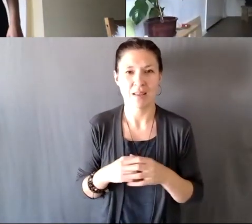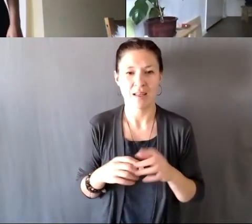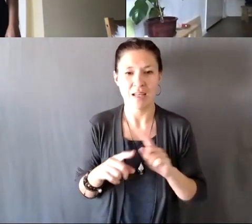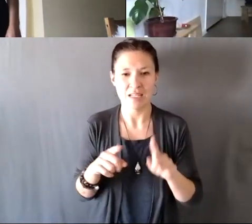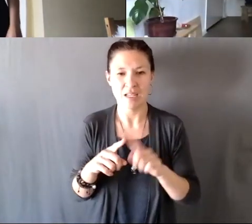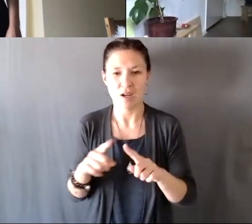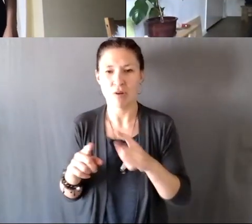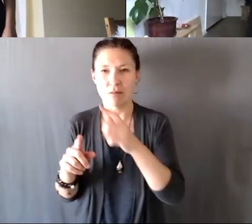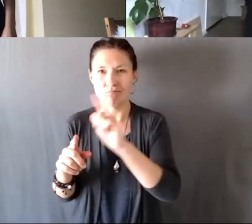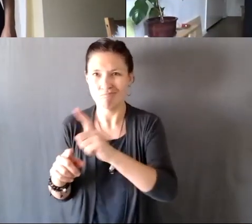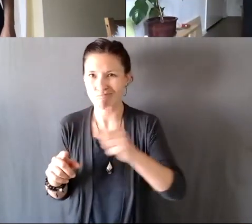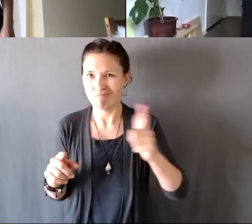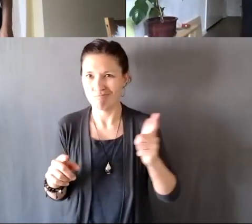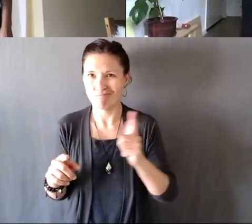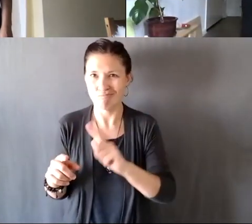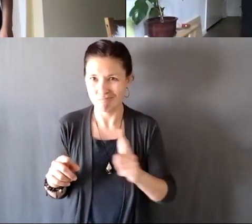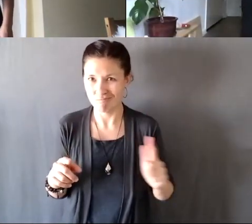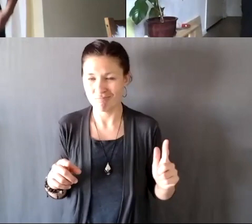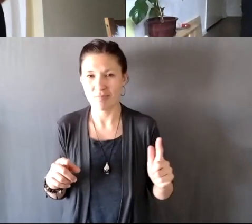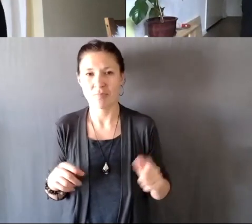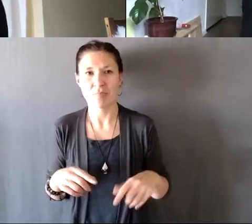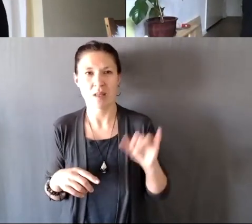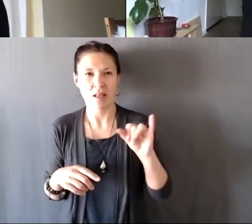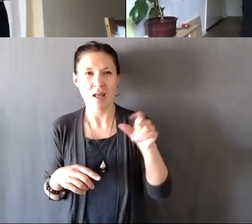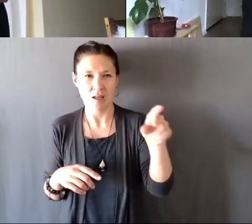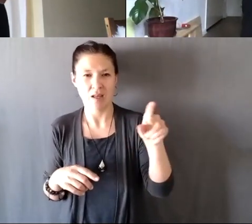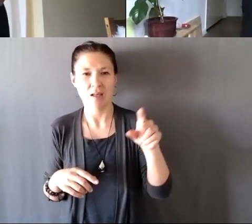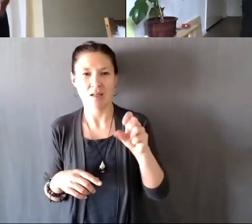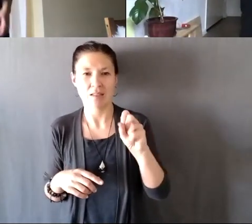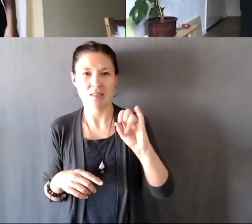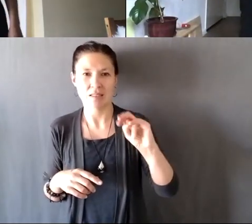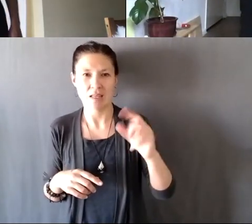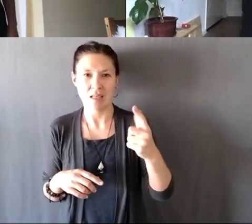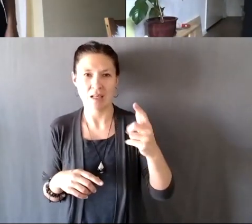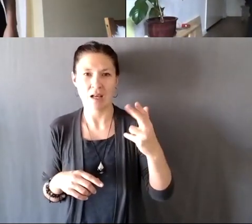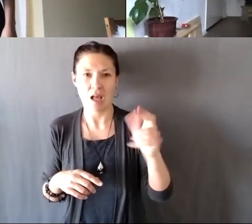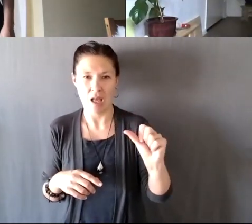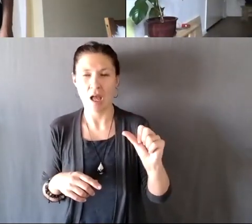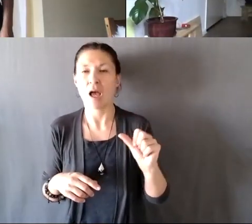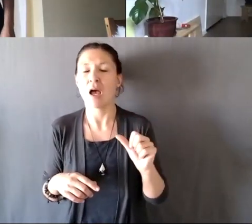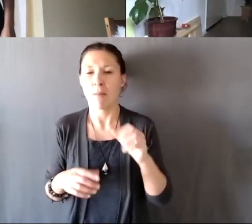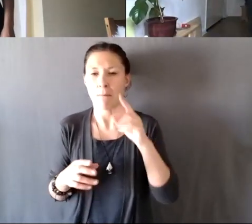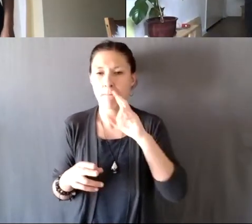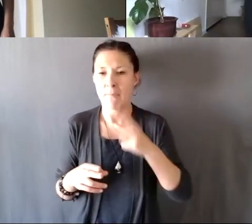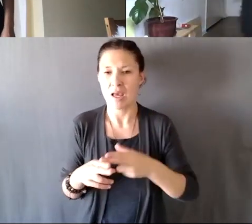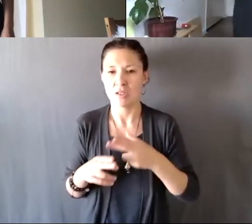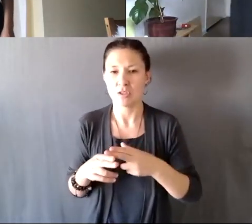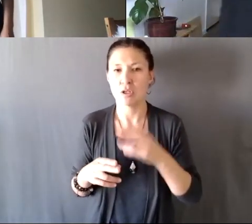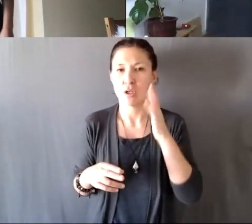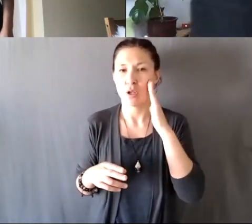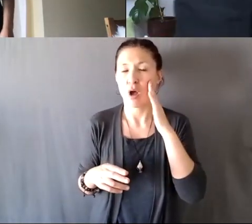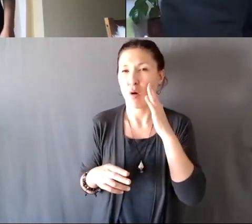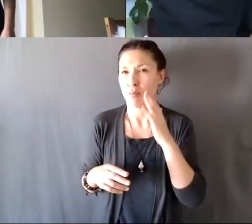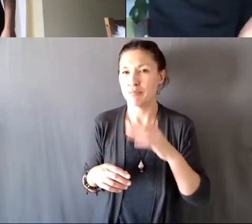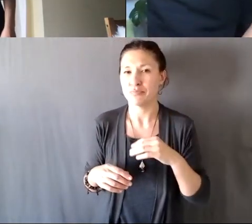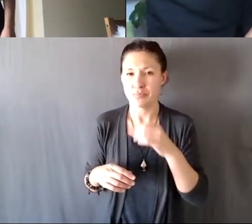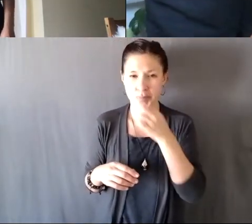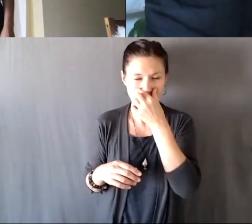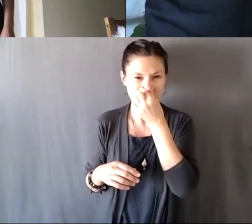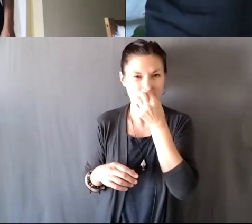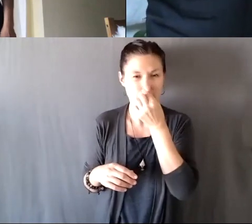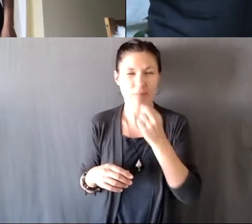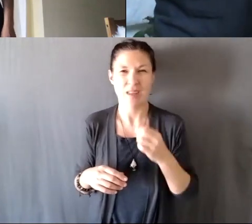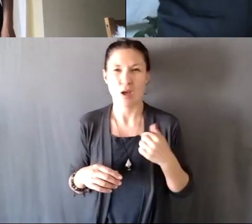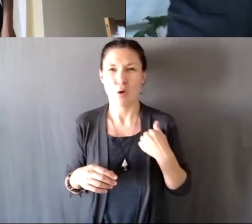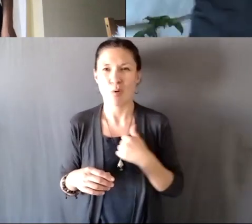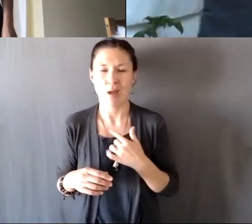Singha said, it's nice to take up space every now and then, especially when